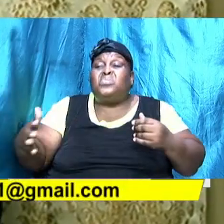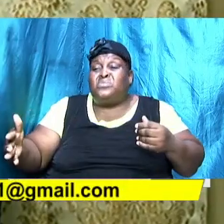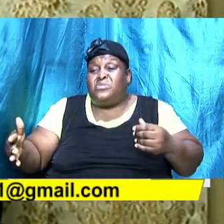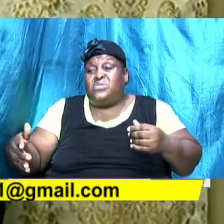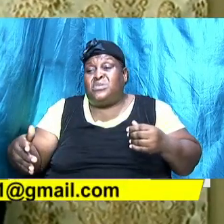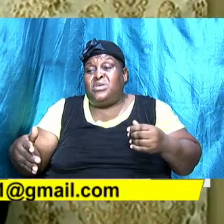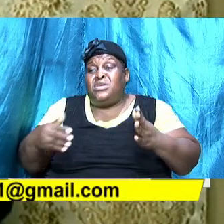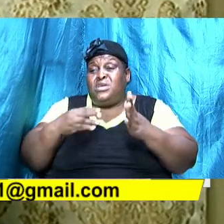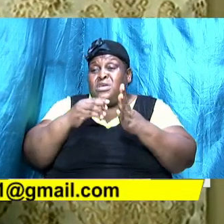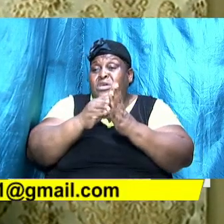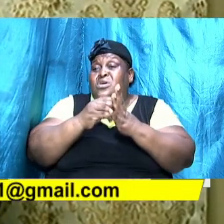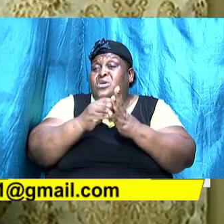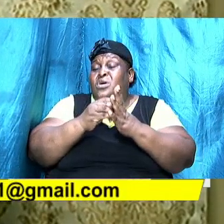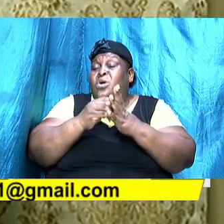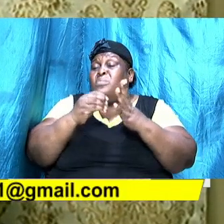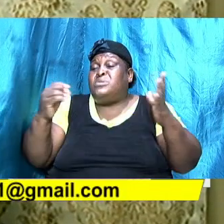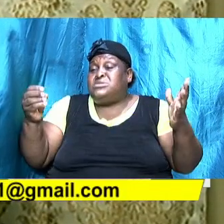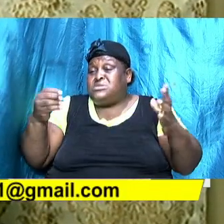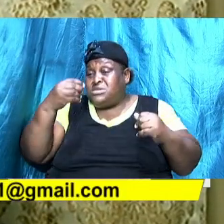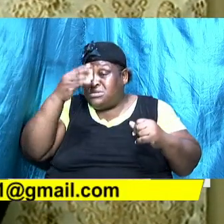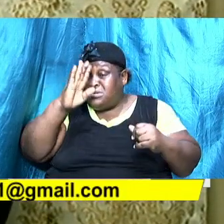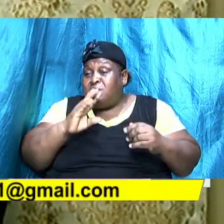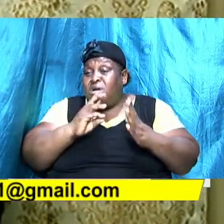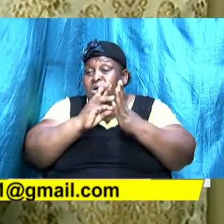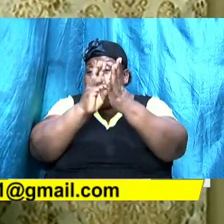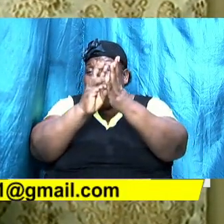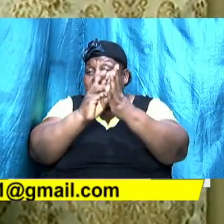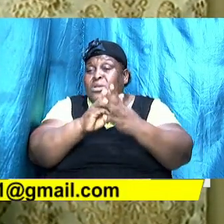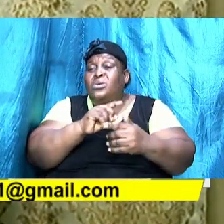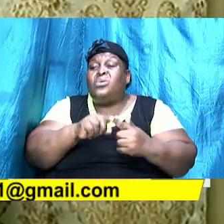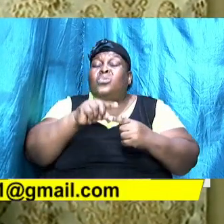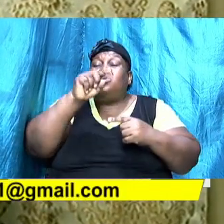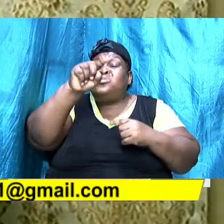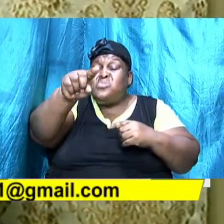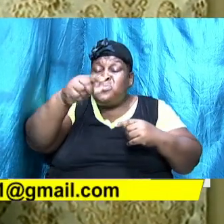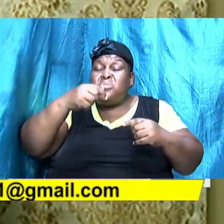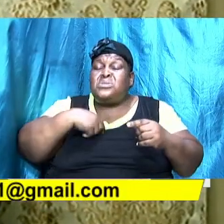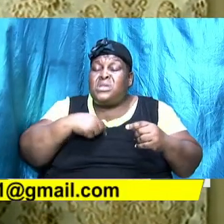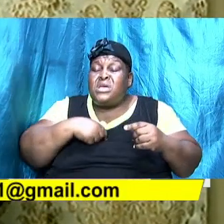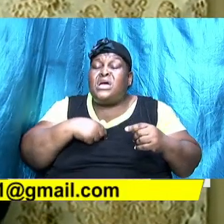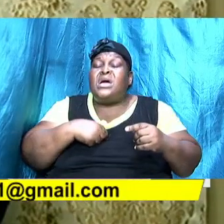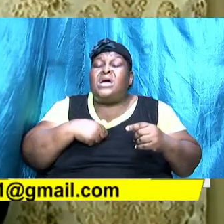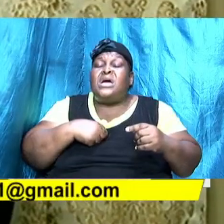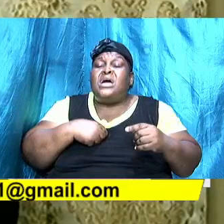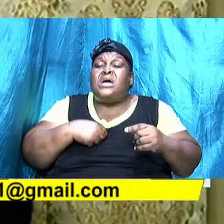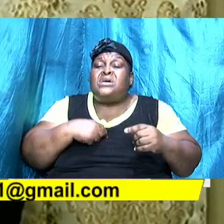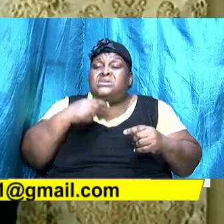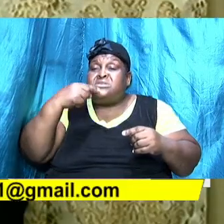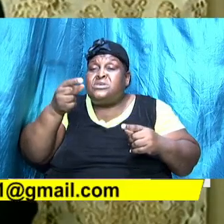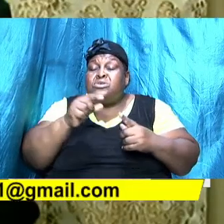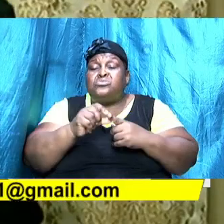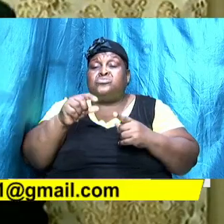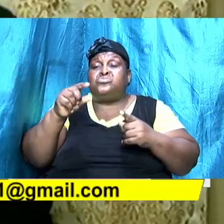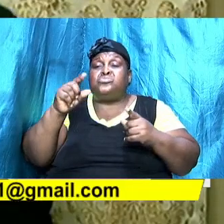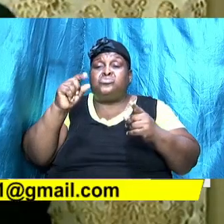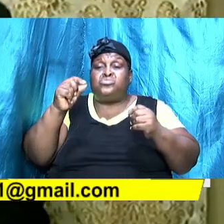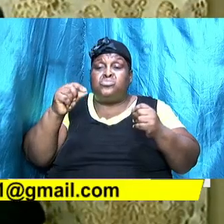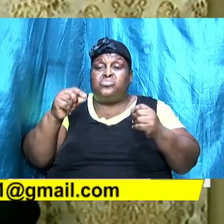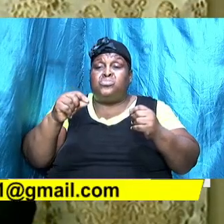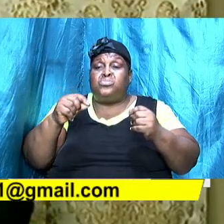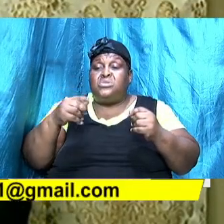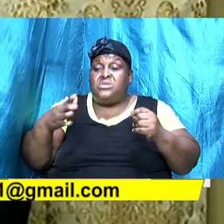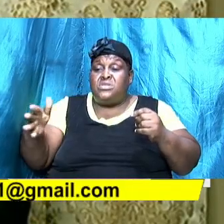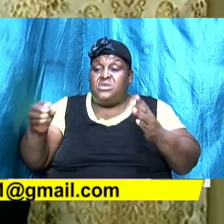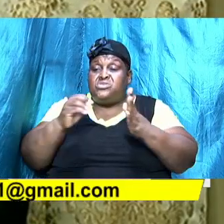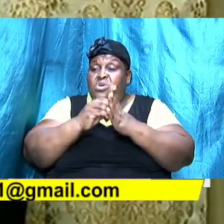word, and when you and I are being told to do things contrary to the word, we must know the word so that we can reject it.